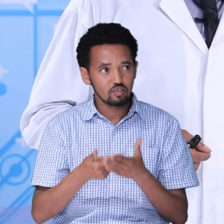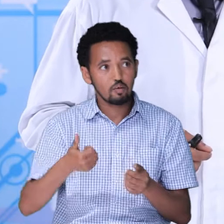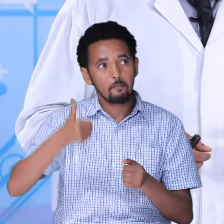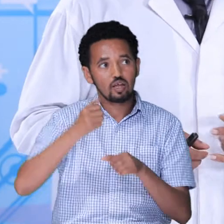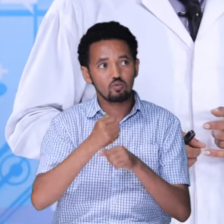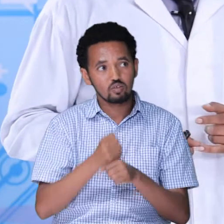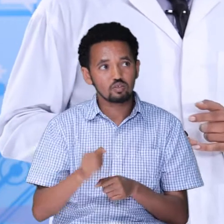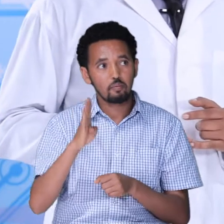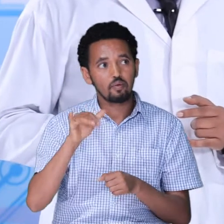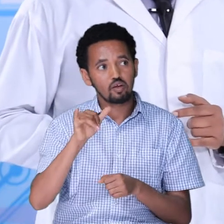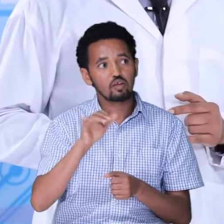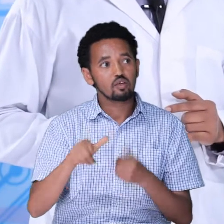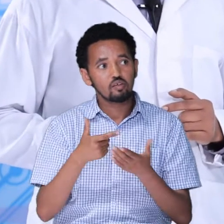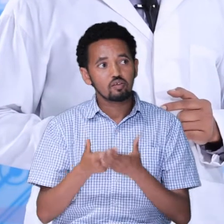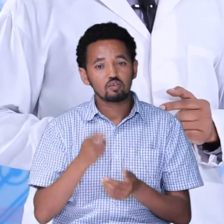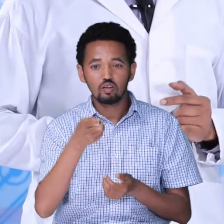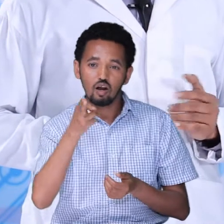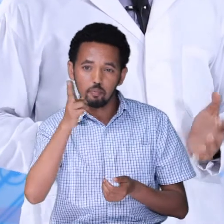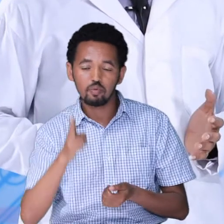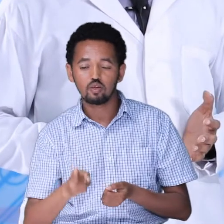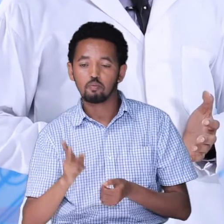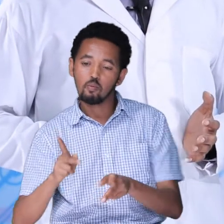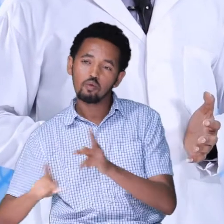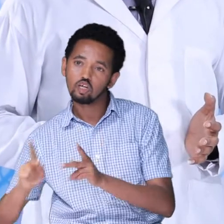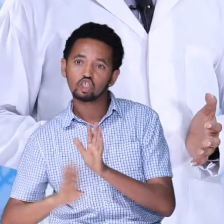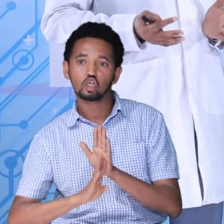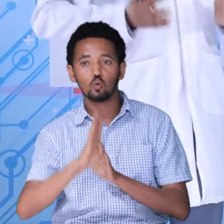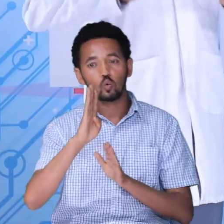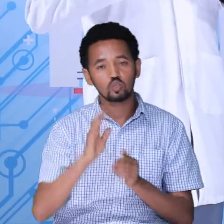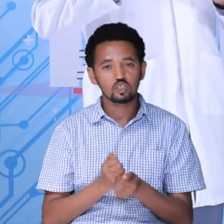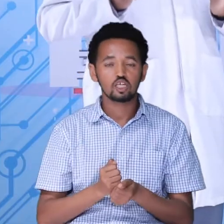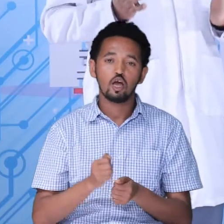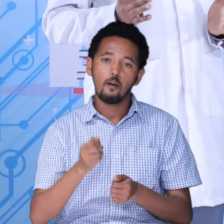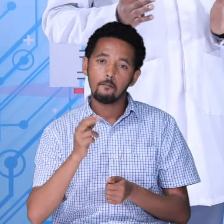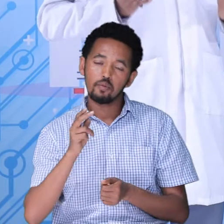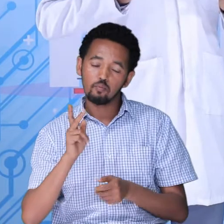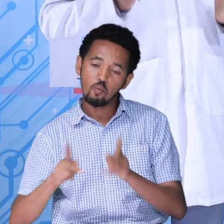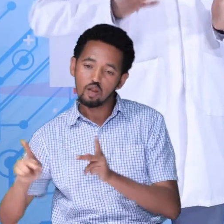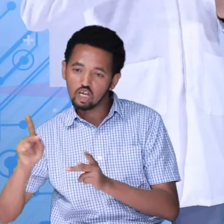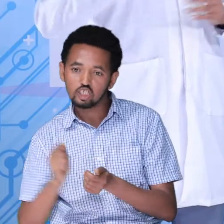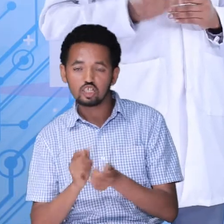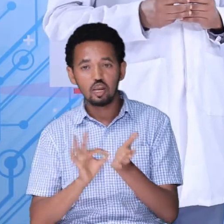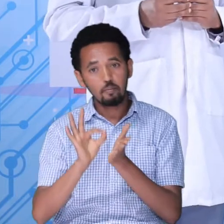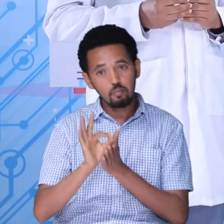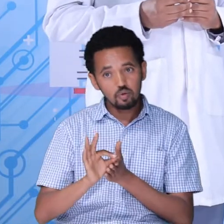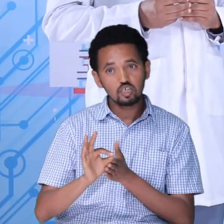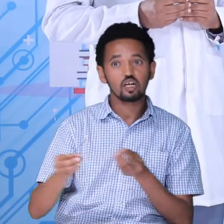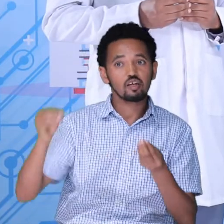worse by rapid population growth. The population number increased highly,